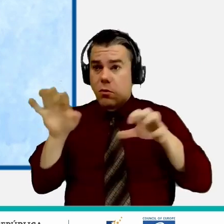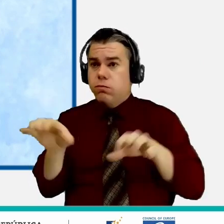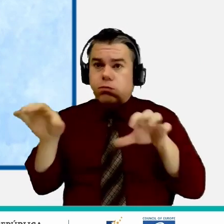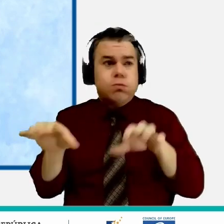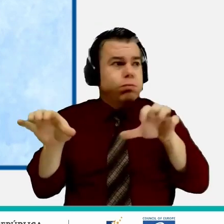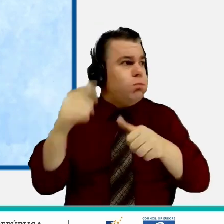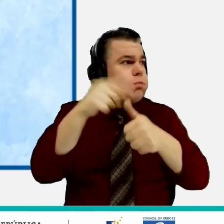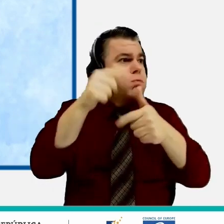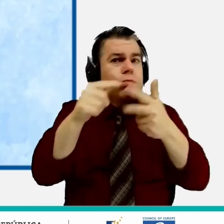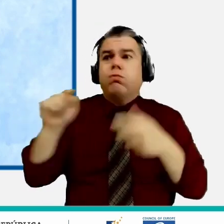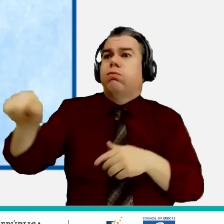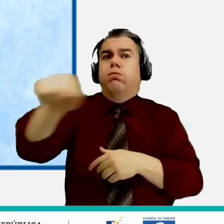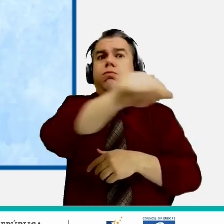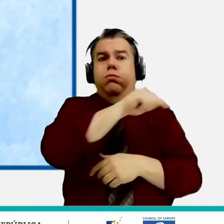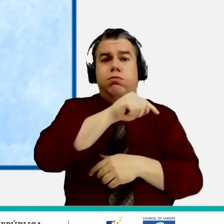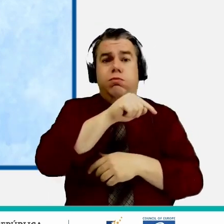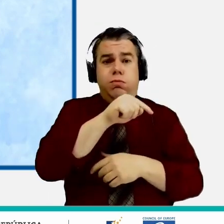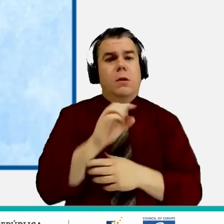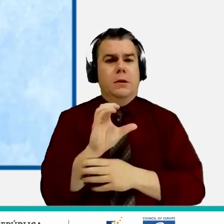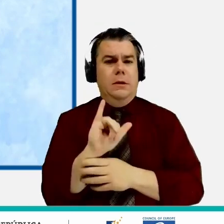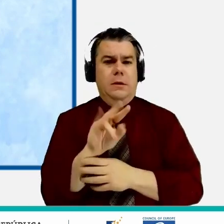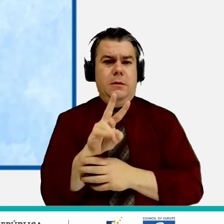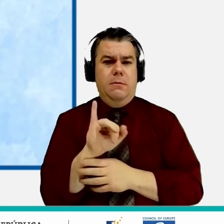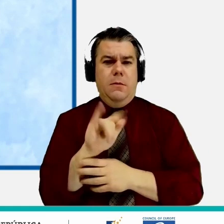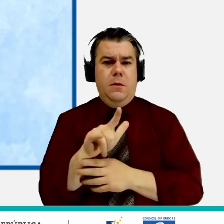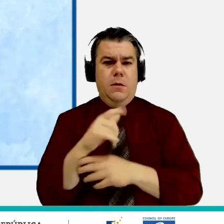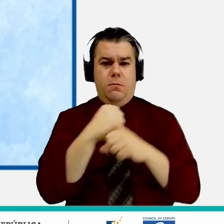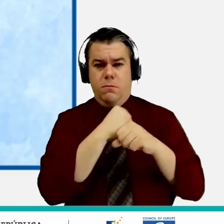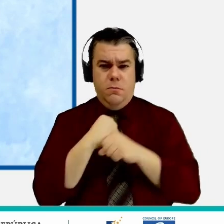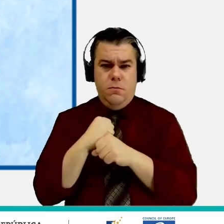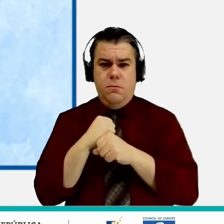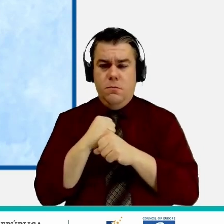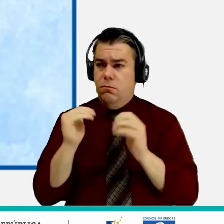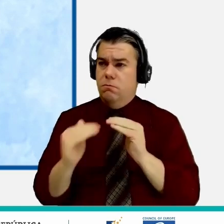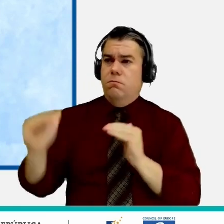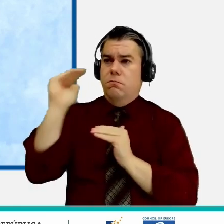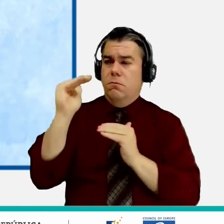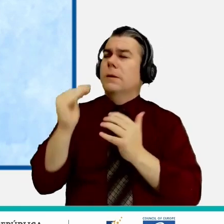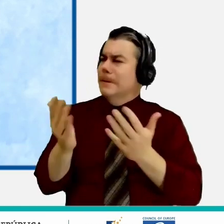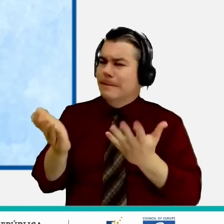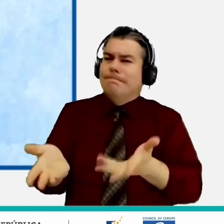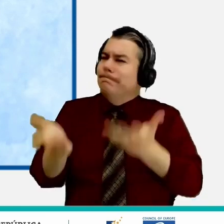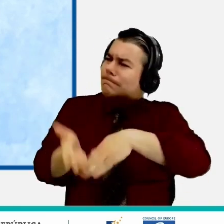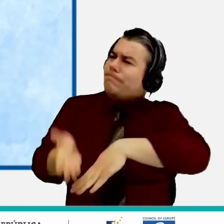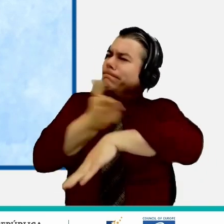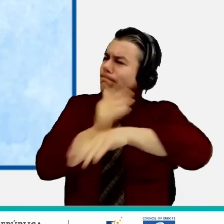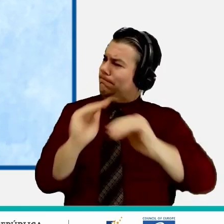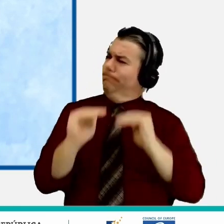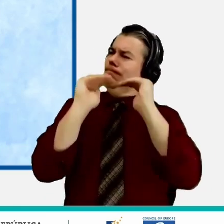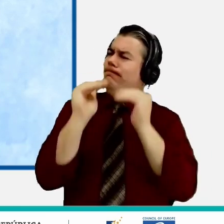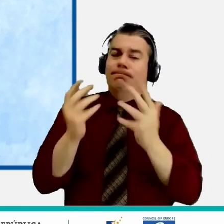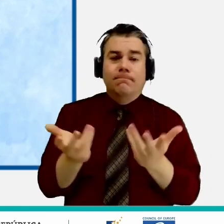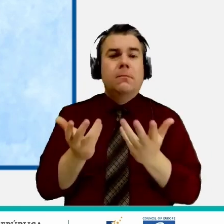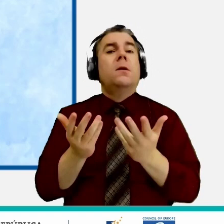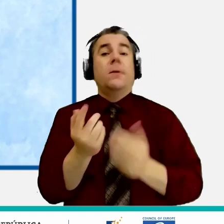colleagues across the civil protection authorities in Europe to improve the system. And in particular, we're working on